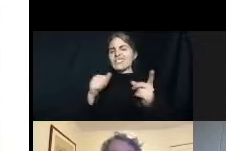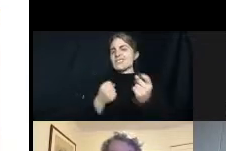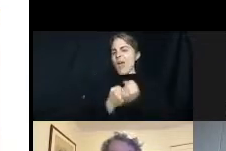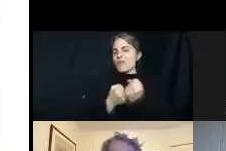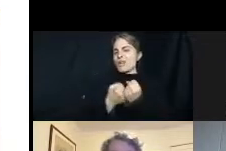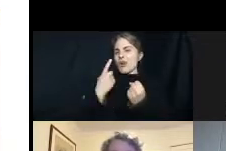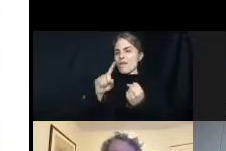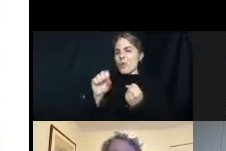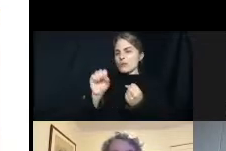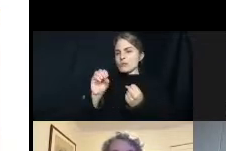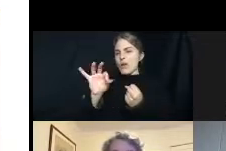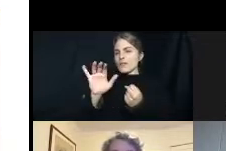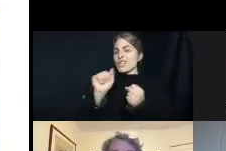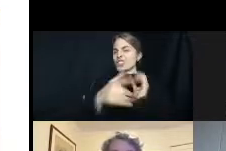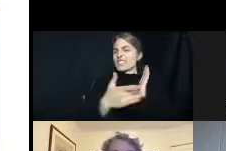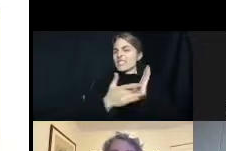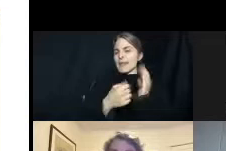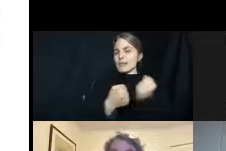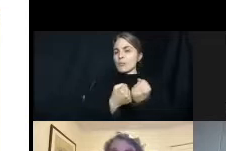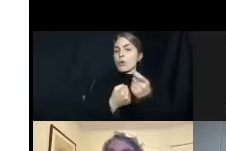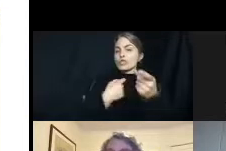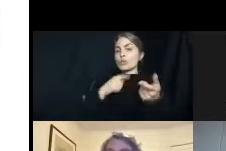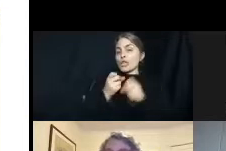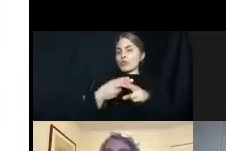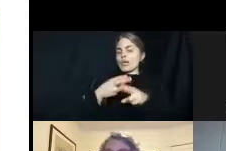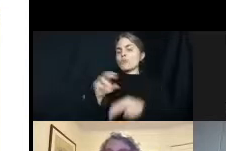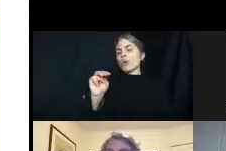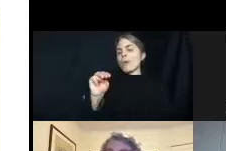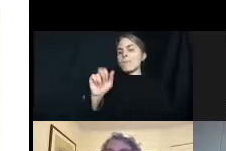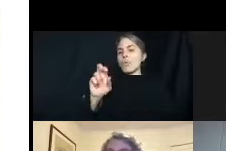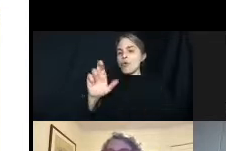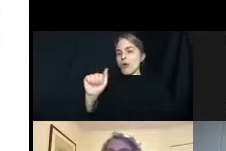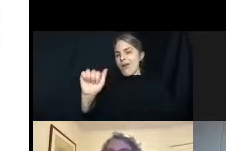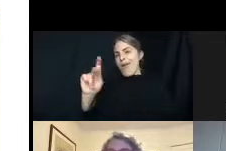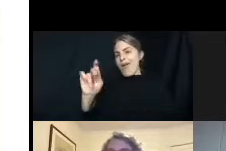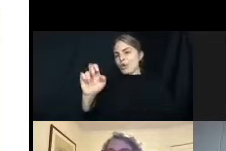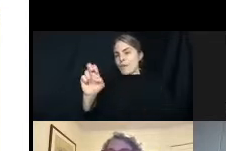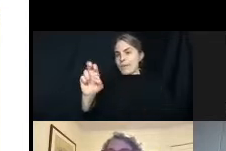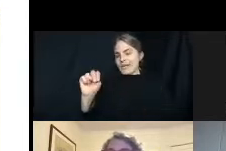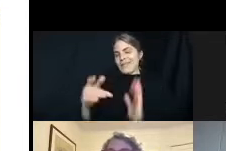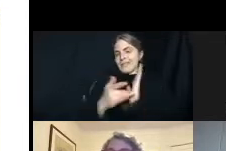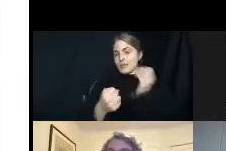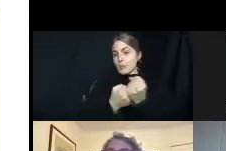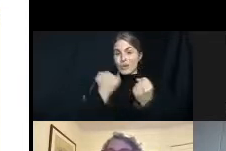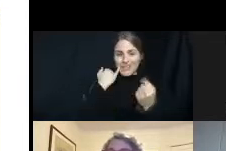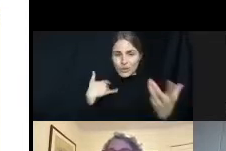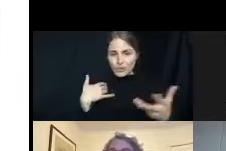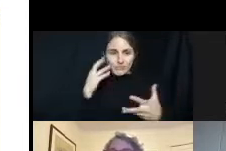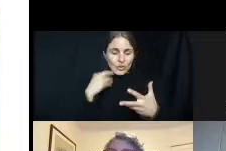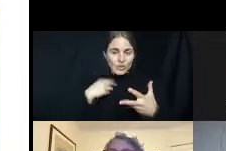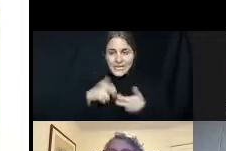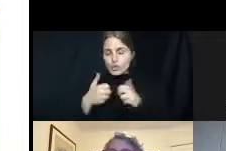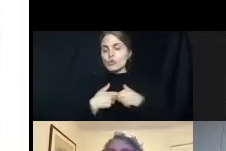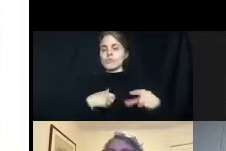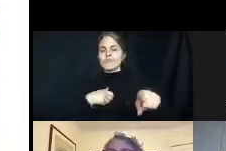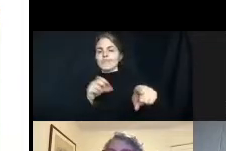support for the night. She's going to change her name to Maura Ackerman Tech Support. And if you're having technical issues, please chat her. We also